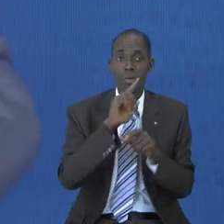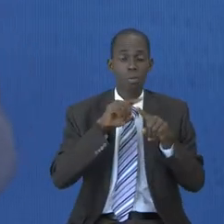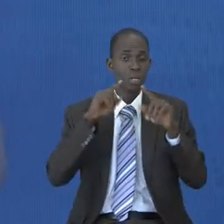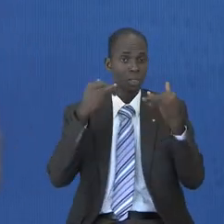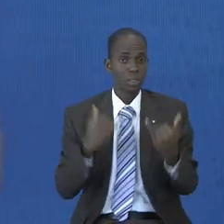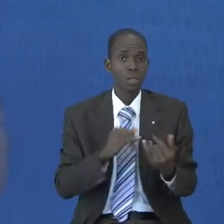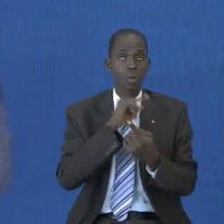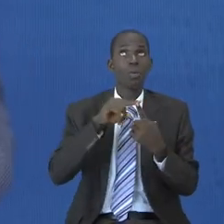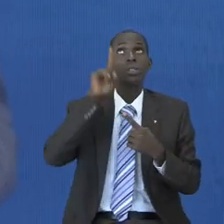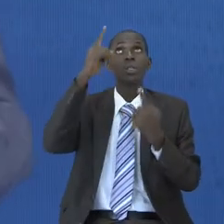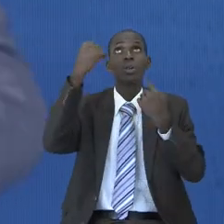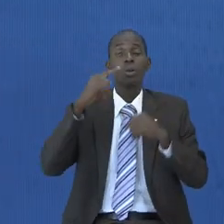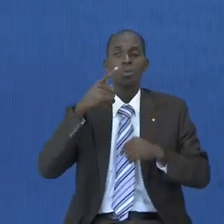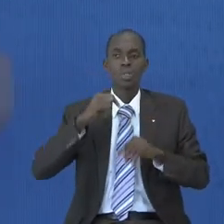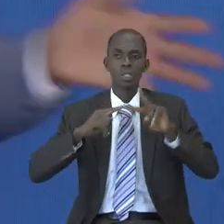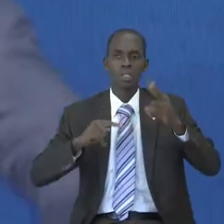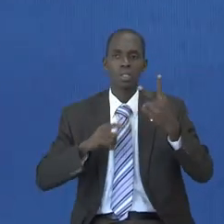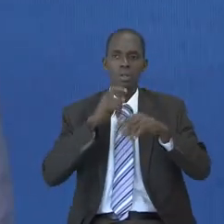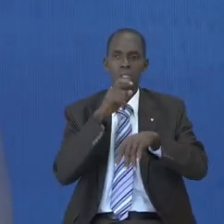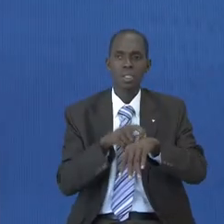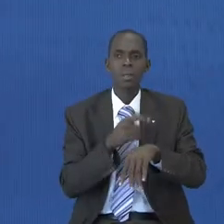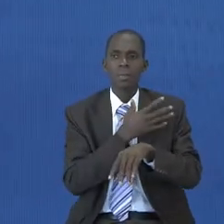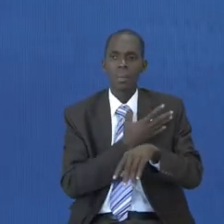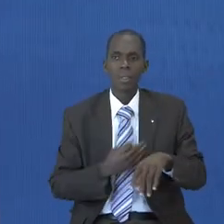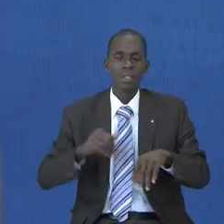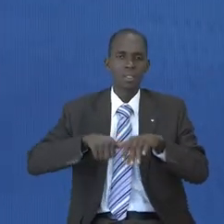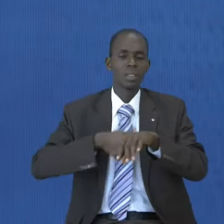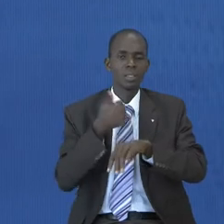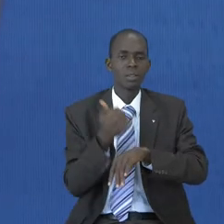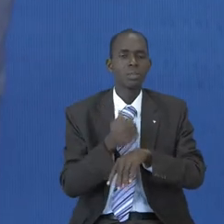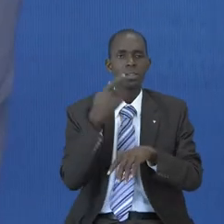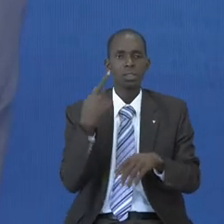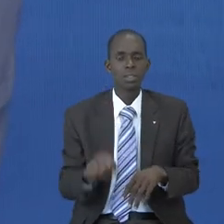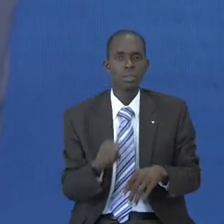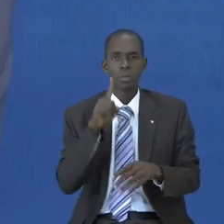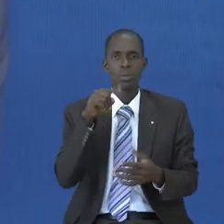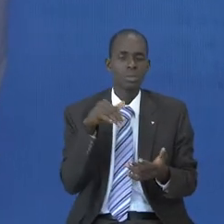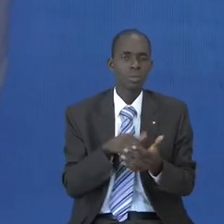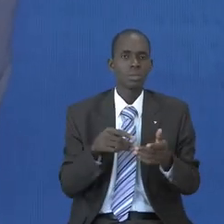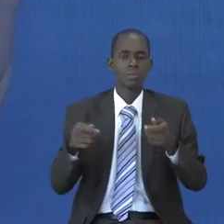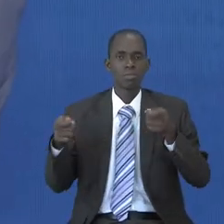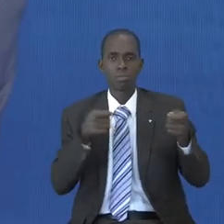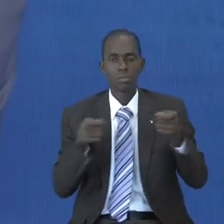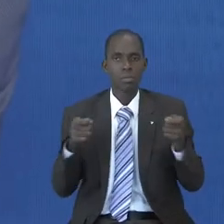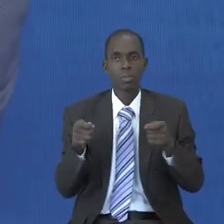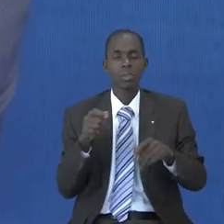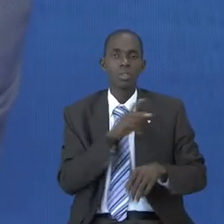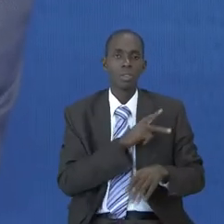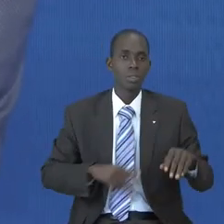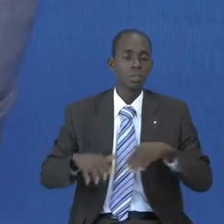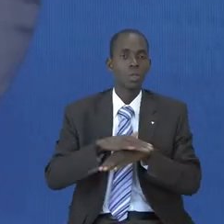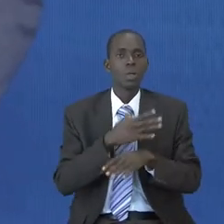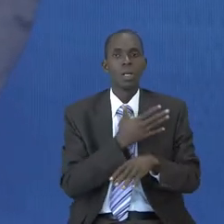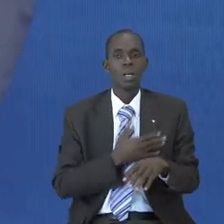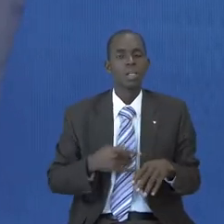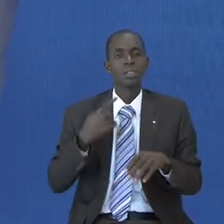the second time and establishes the millennial kingdom, and then is to go on, and the King of